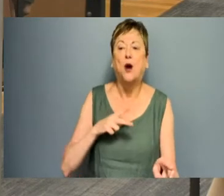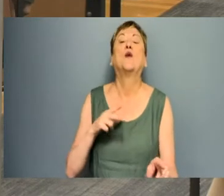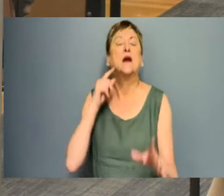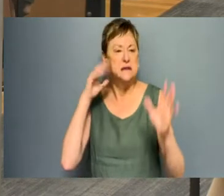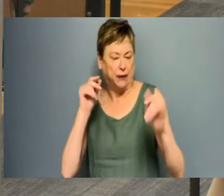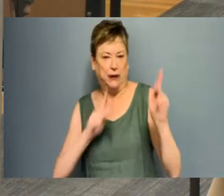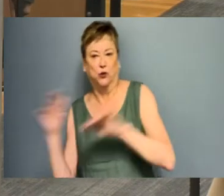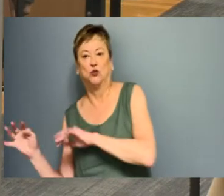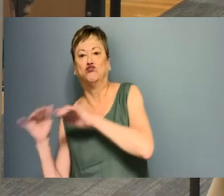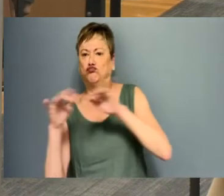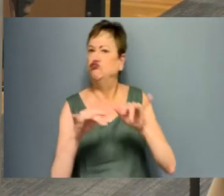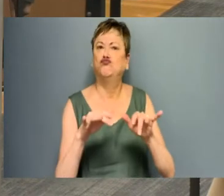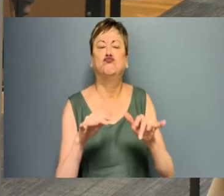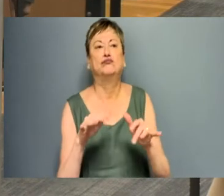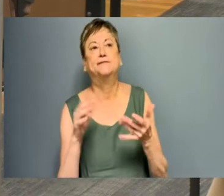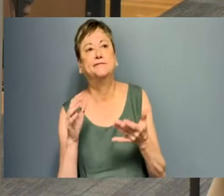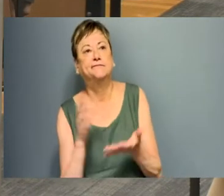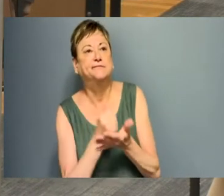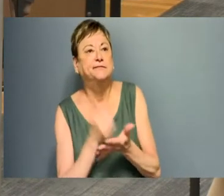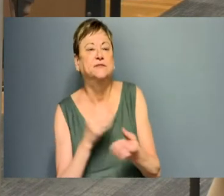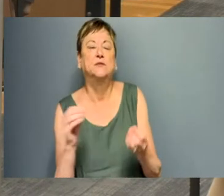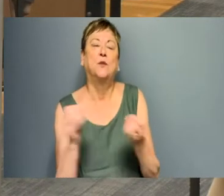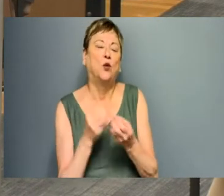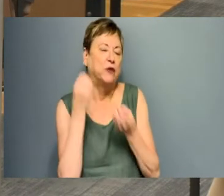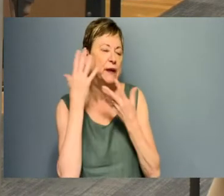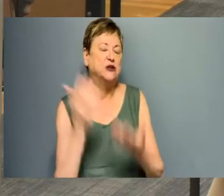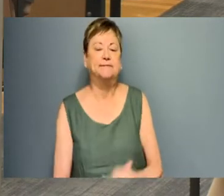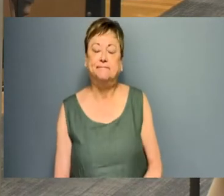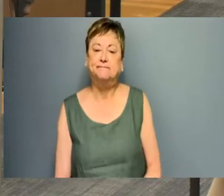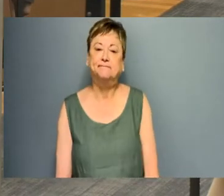point. Okay, and one more.